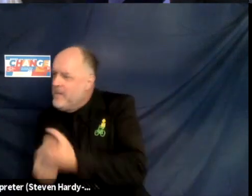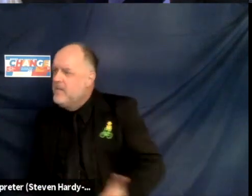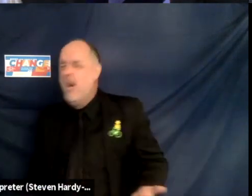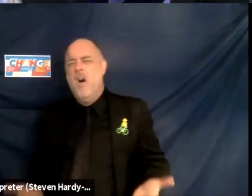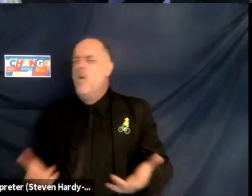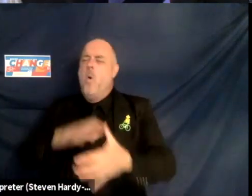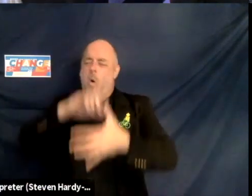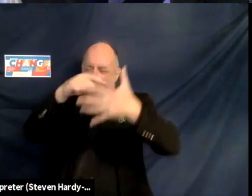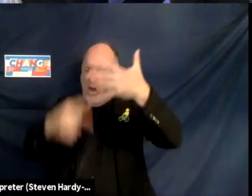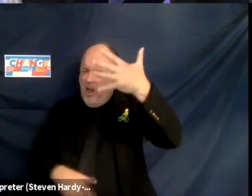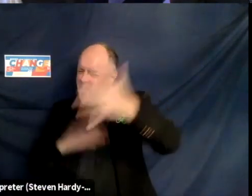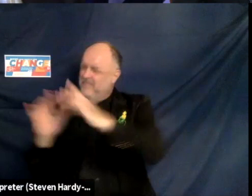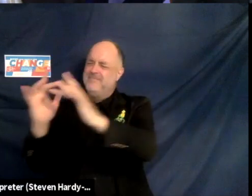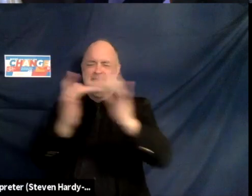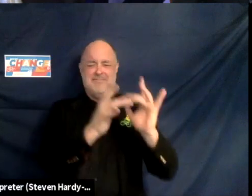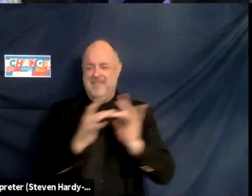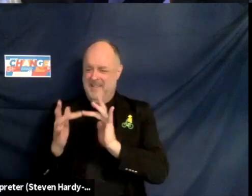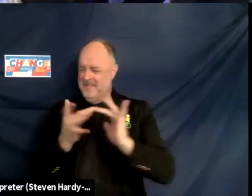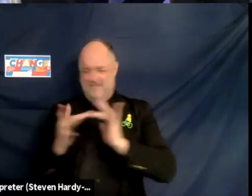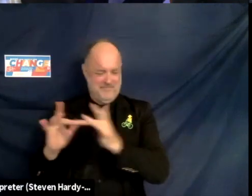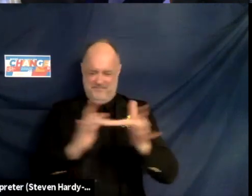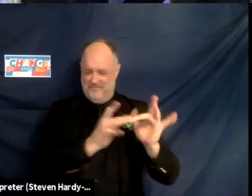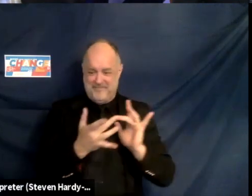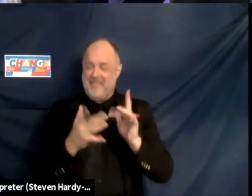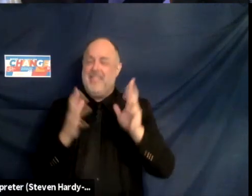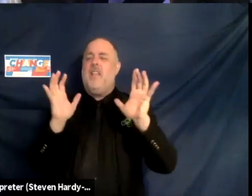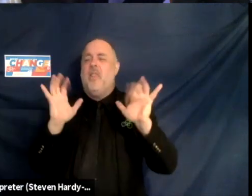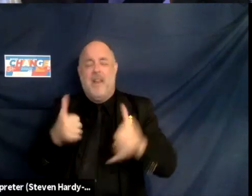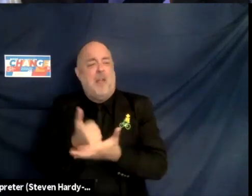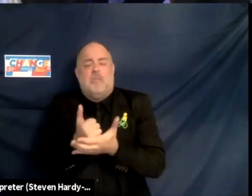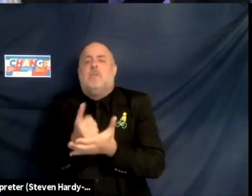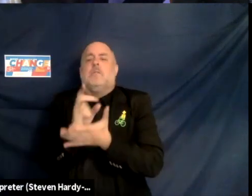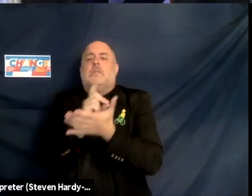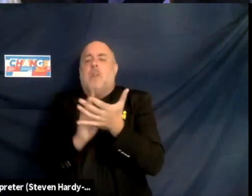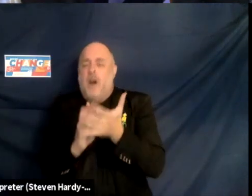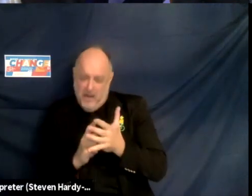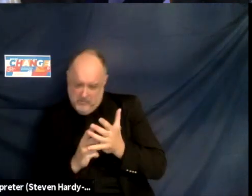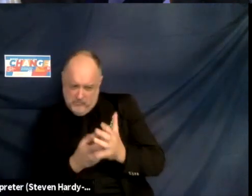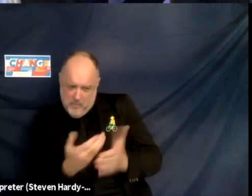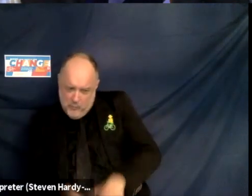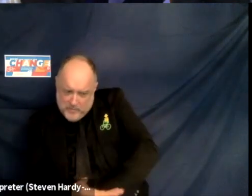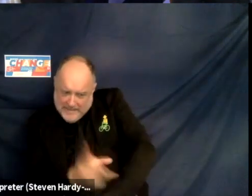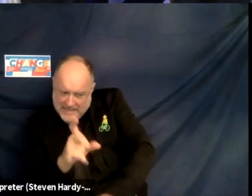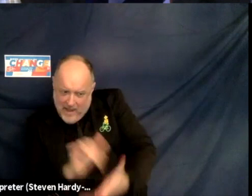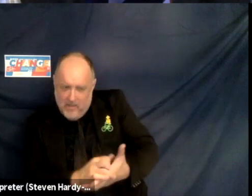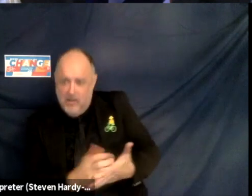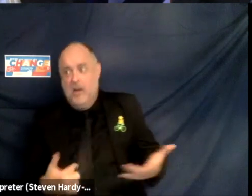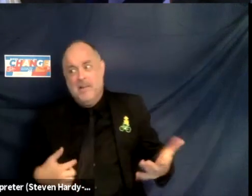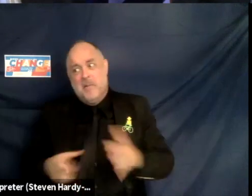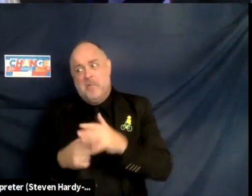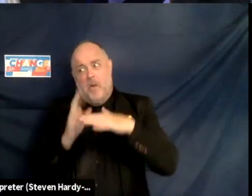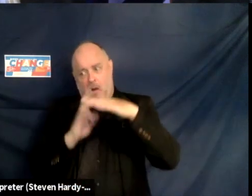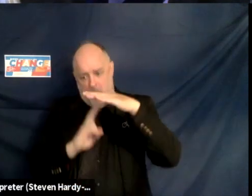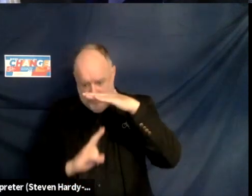all of that outreach came together, and it helped us identify the design improvements that were needed. And we had to do it with a little bit of humility too.